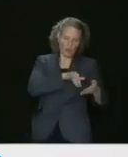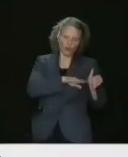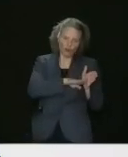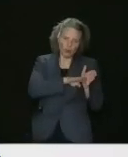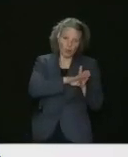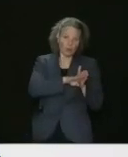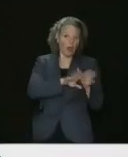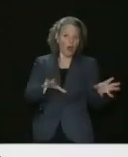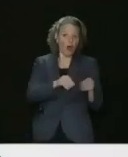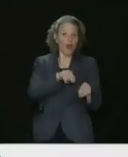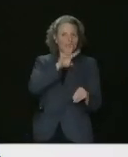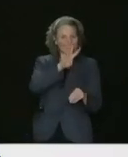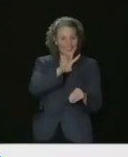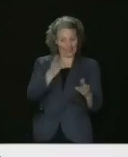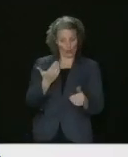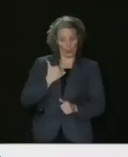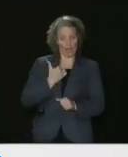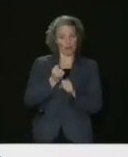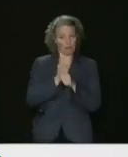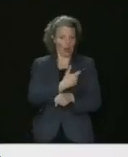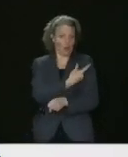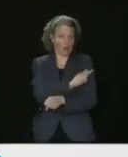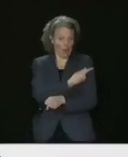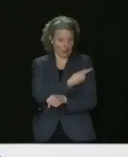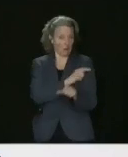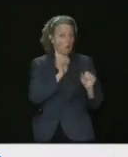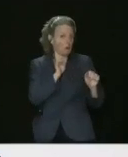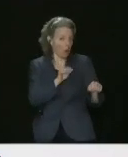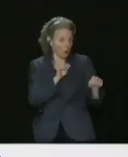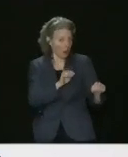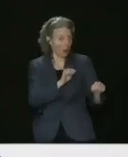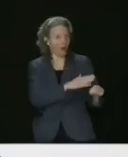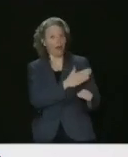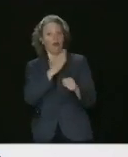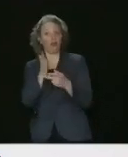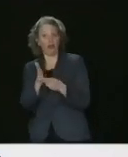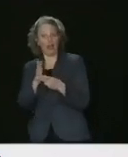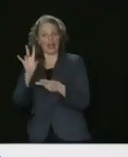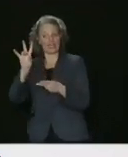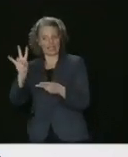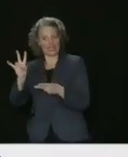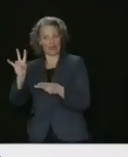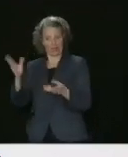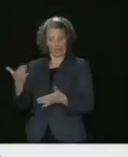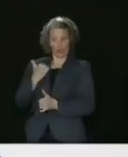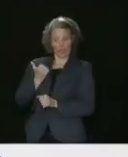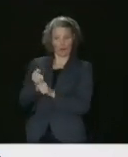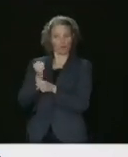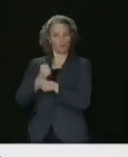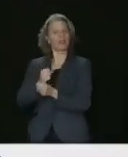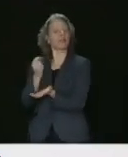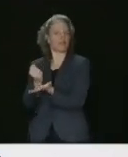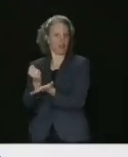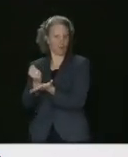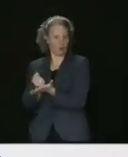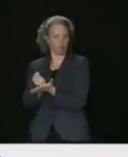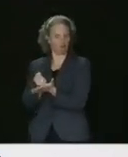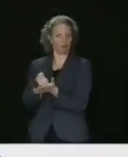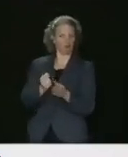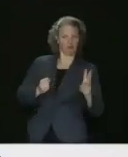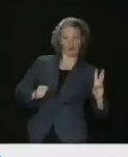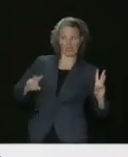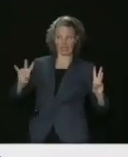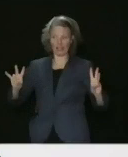6 domestic vaccine candidates and 7 domestic therapeutics candidates